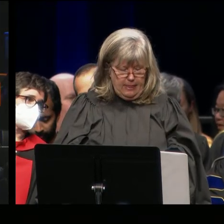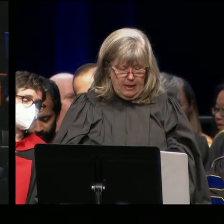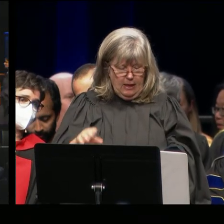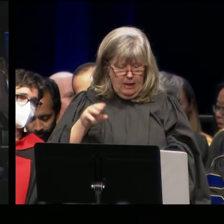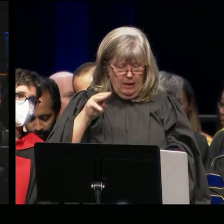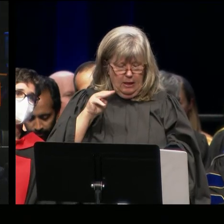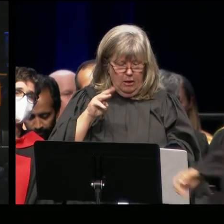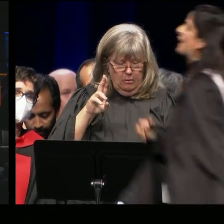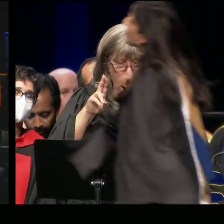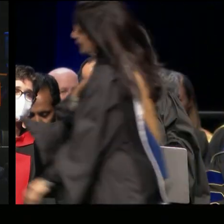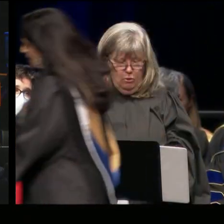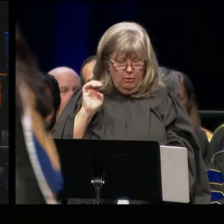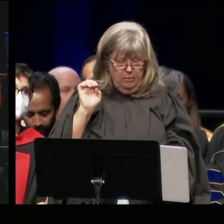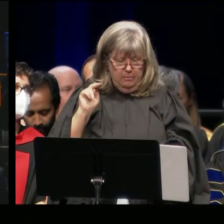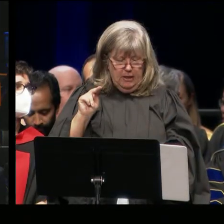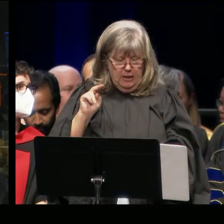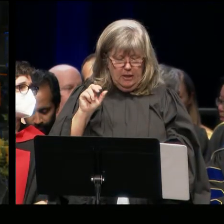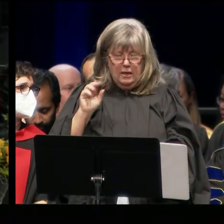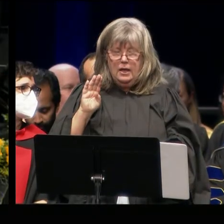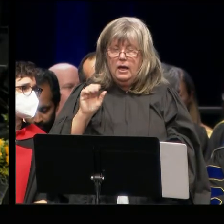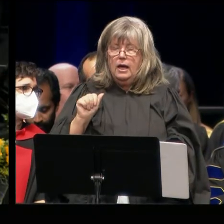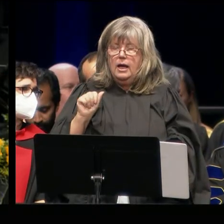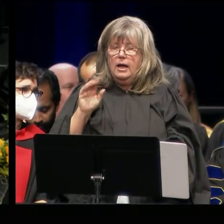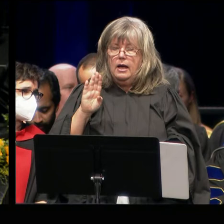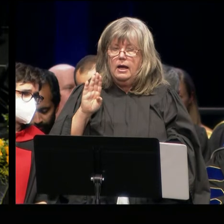Mabeen Abbas.